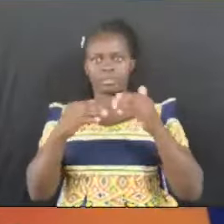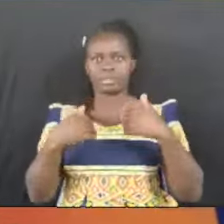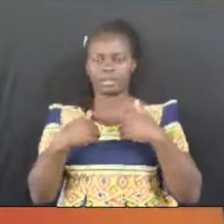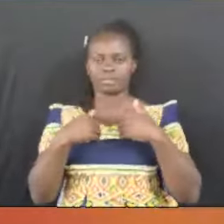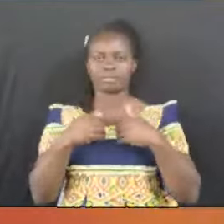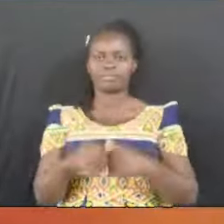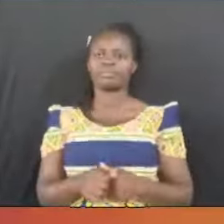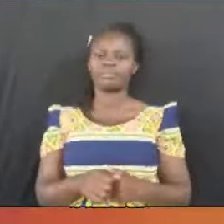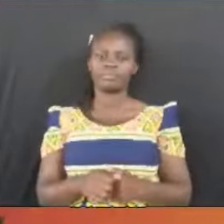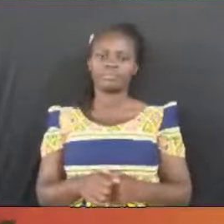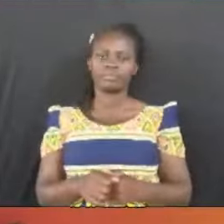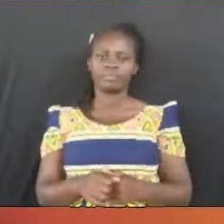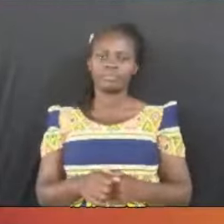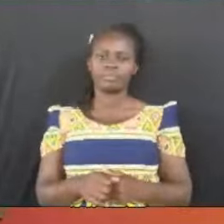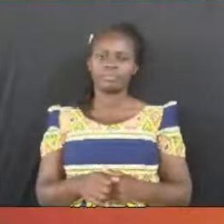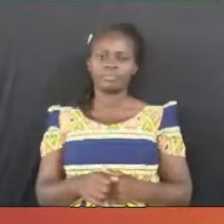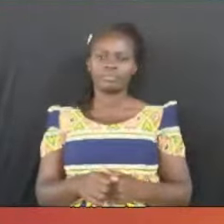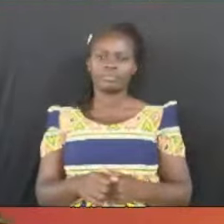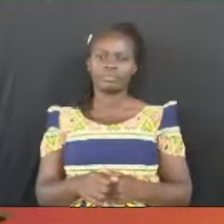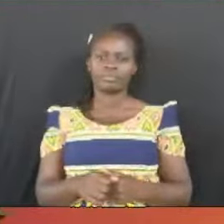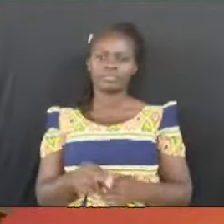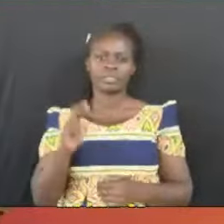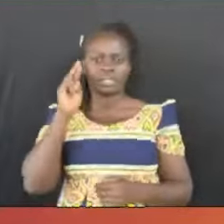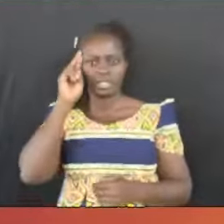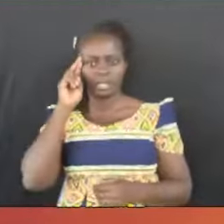you remember Israel went to Egypt.